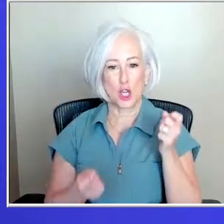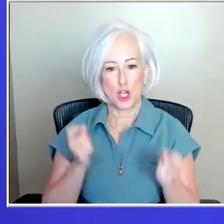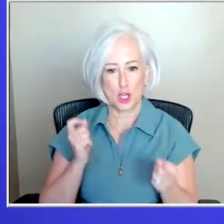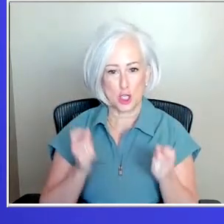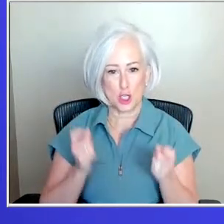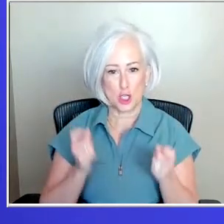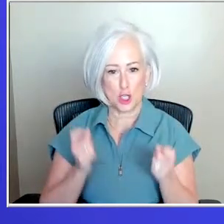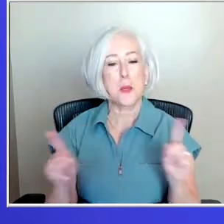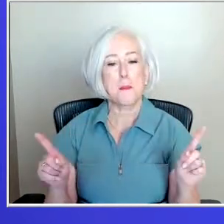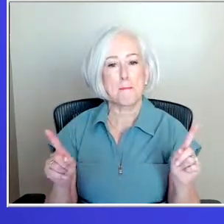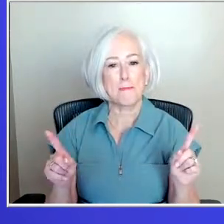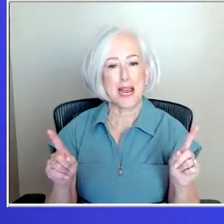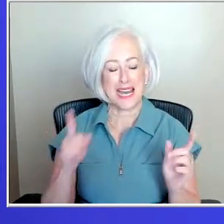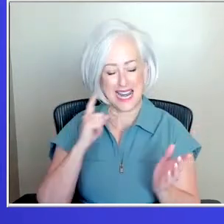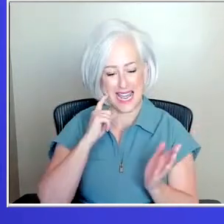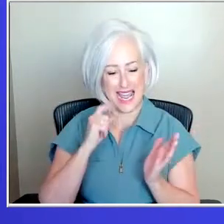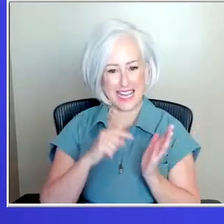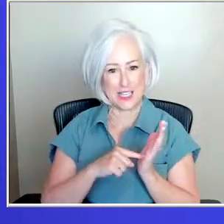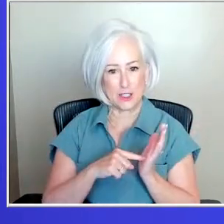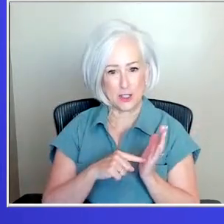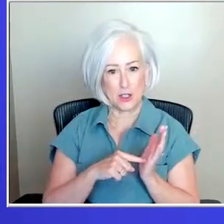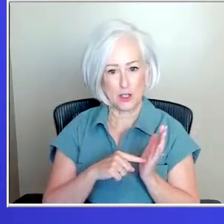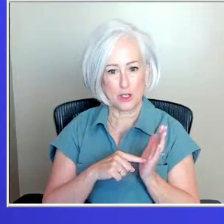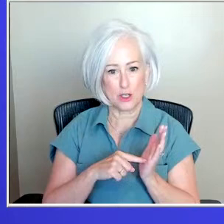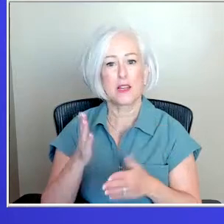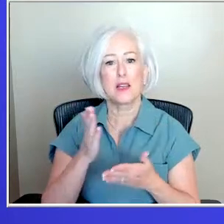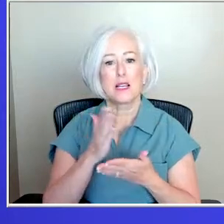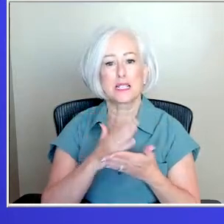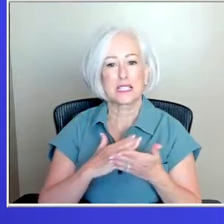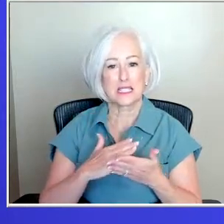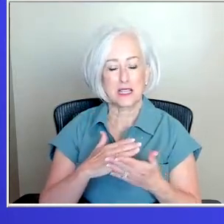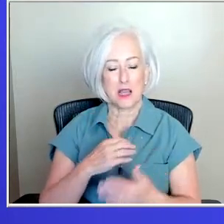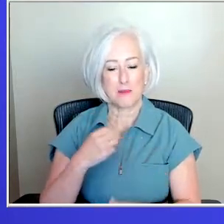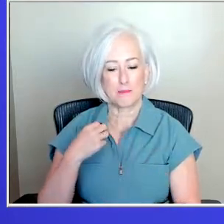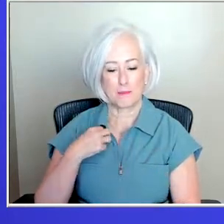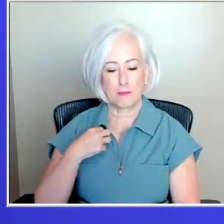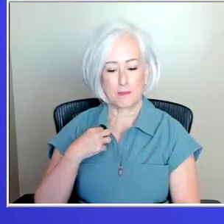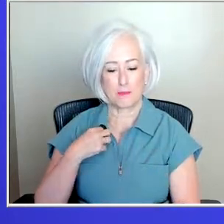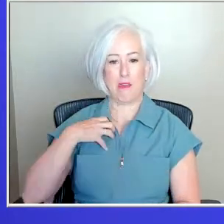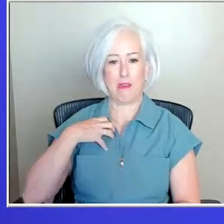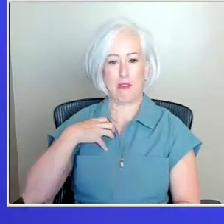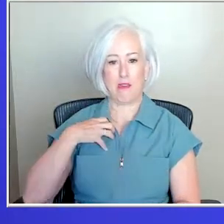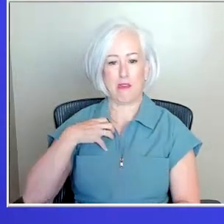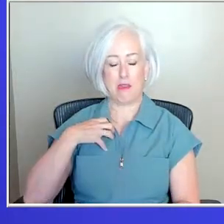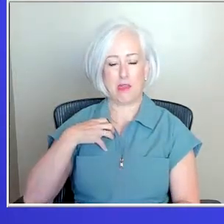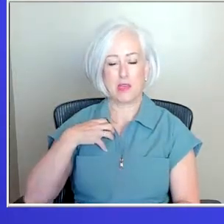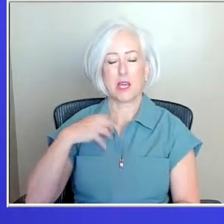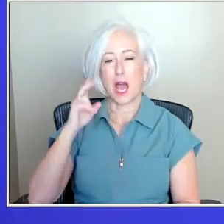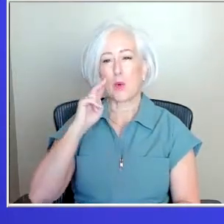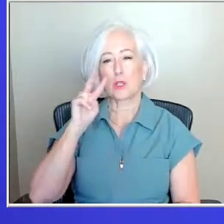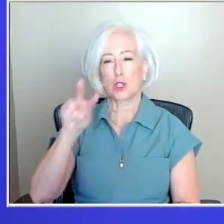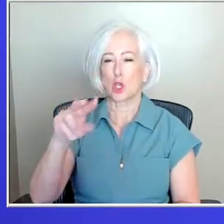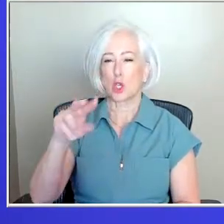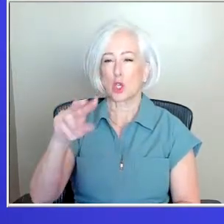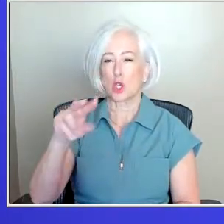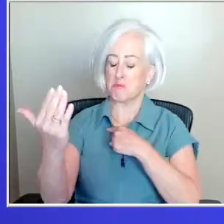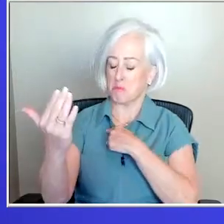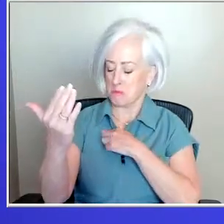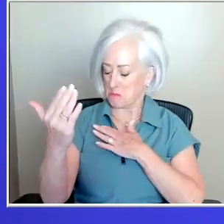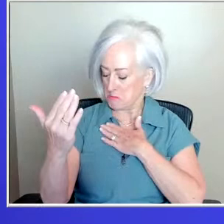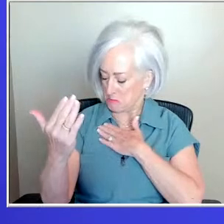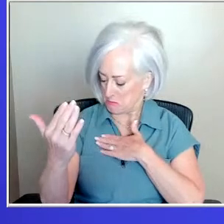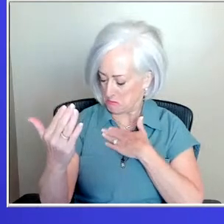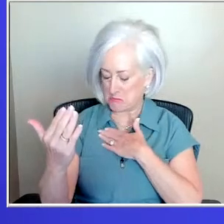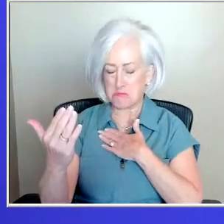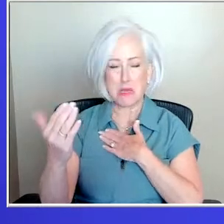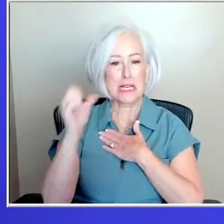I had just noticed some swelling above my left collarbone one evening, looking in the mirror, and thought to myself, this just doesn't seem right, does